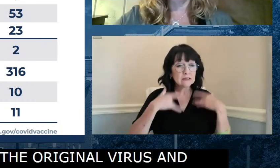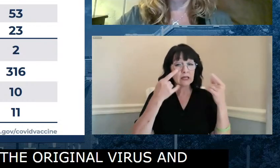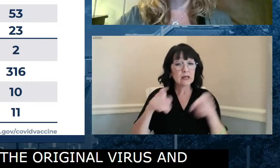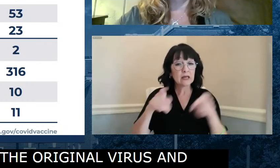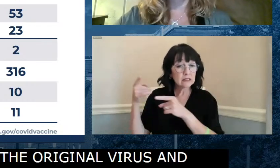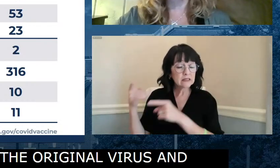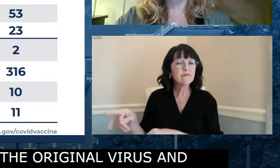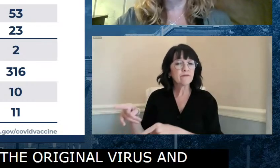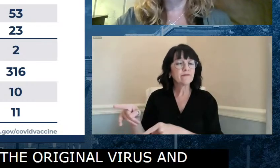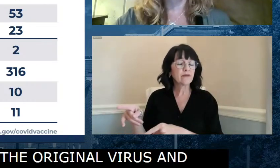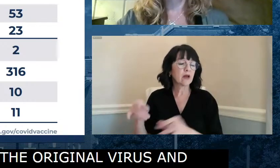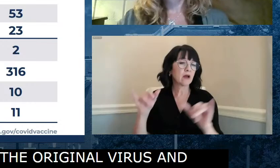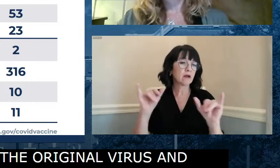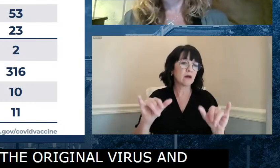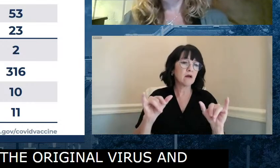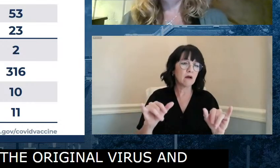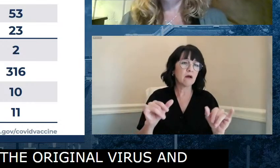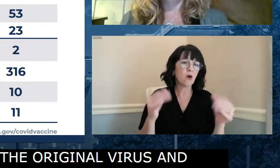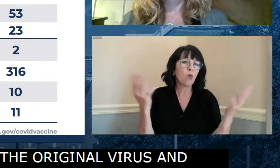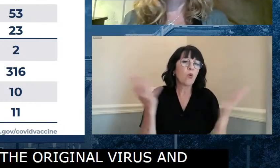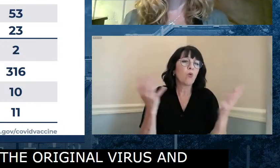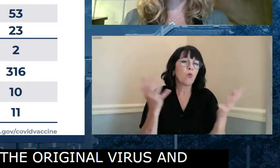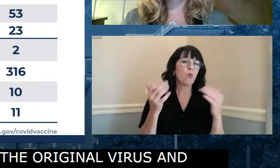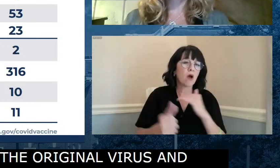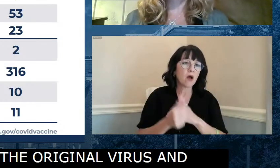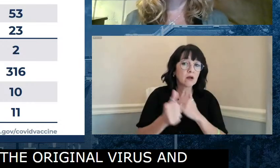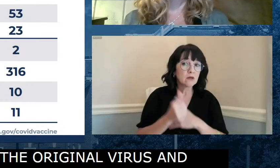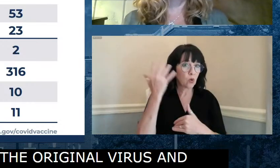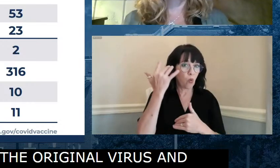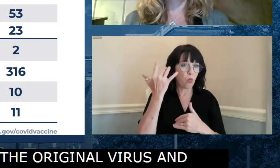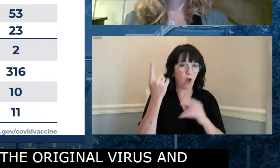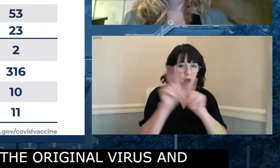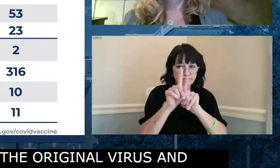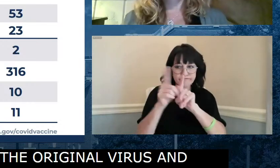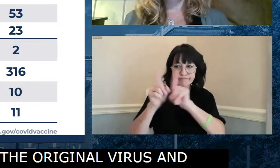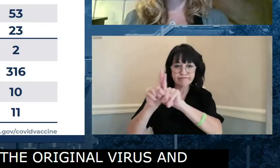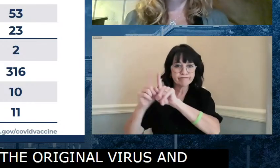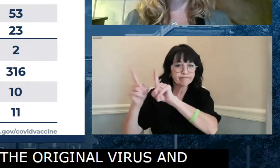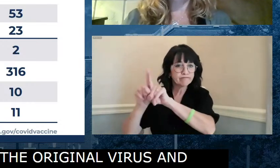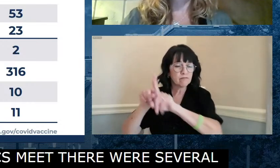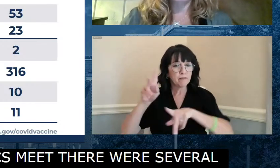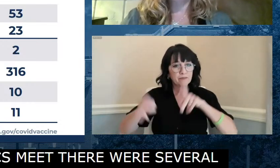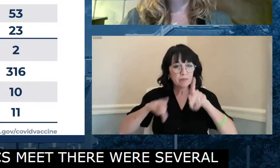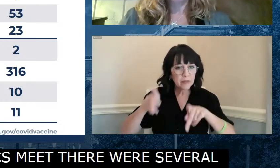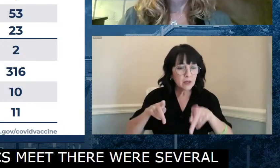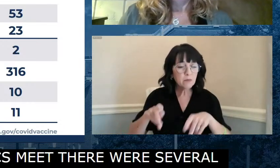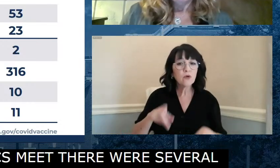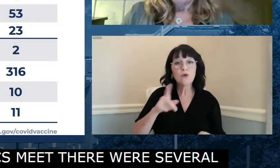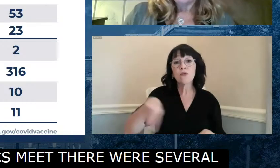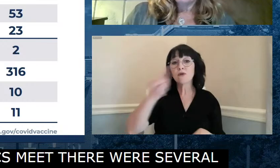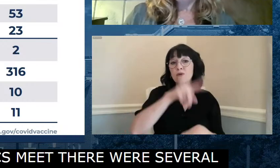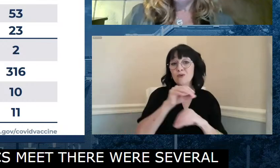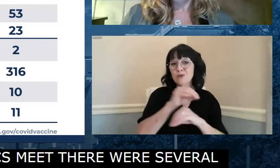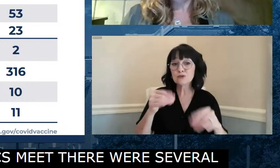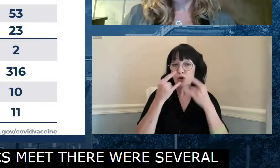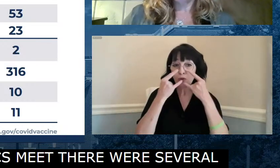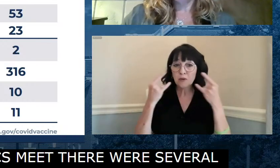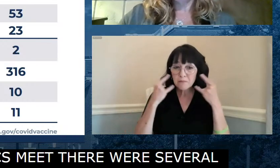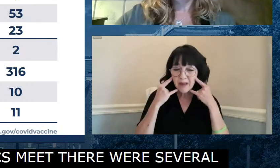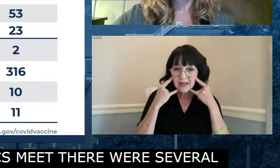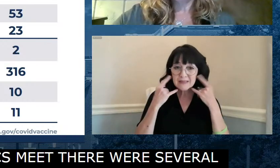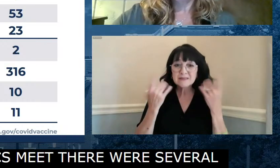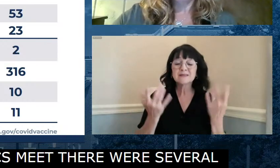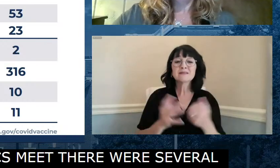factors identified. People were close to one another. They were not wearing masks. About